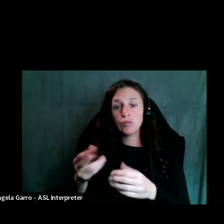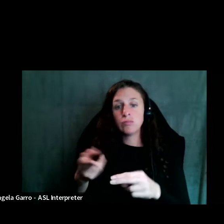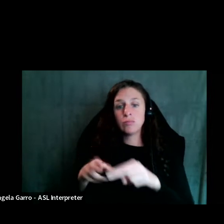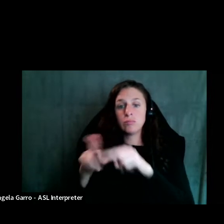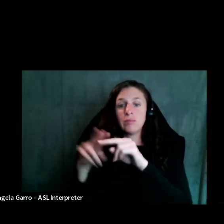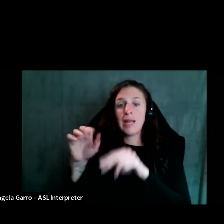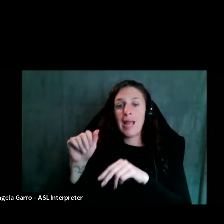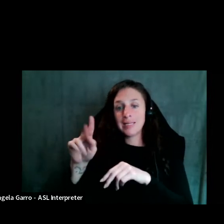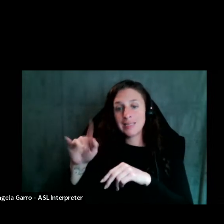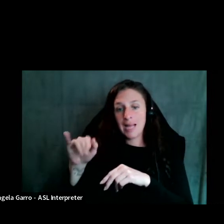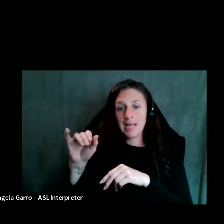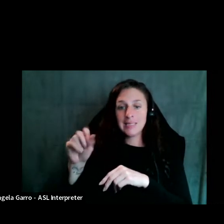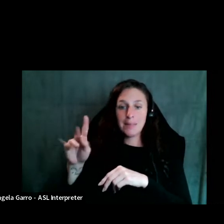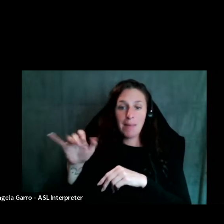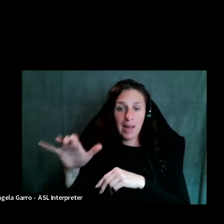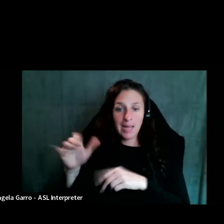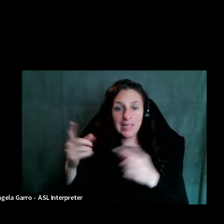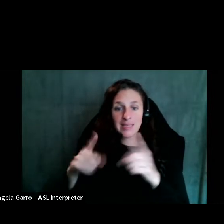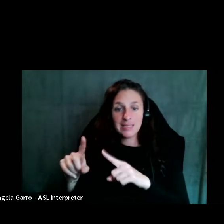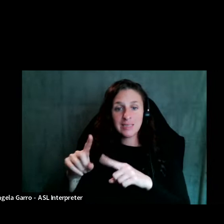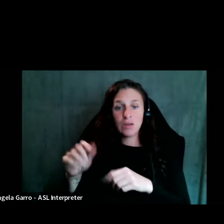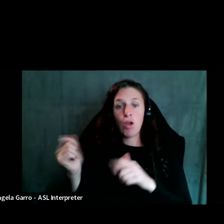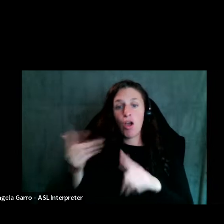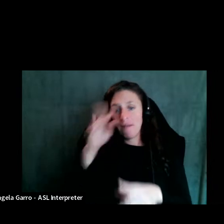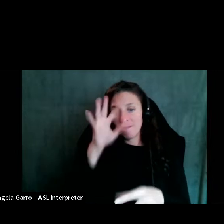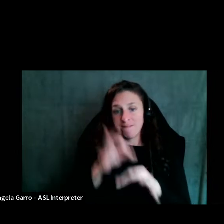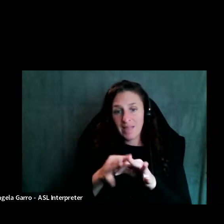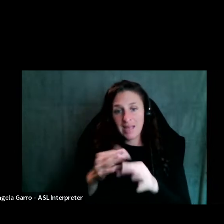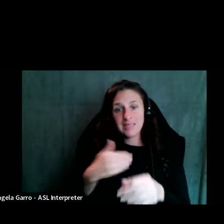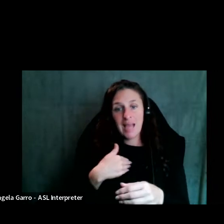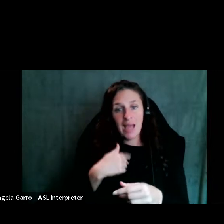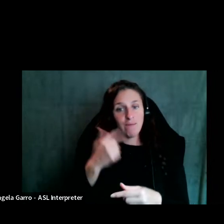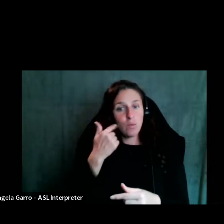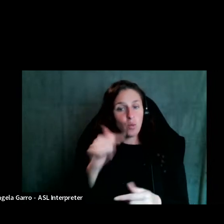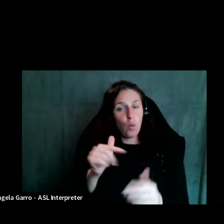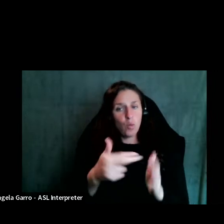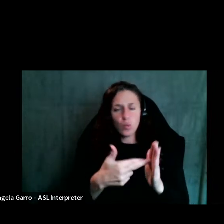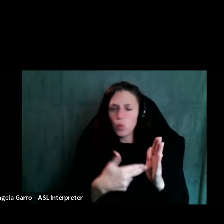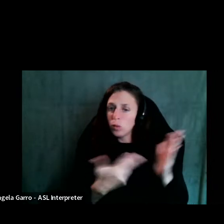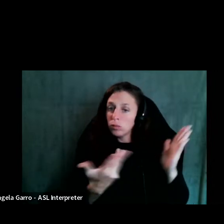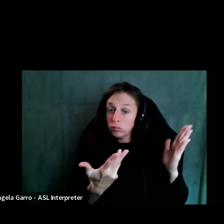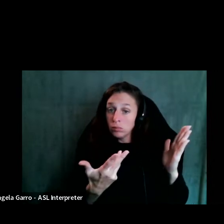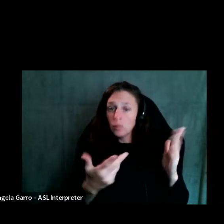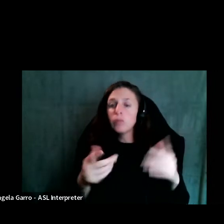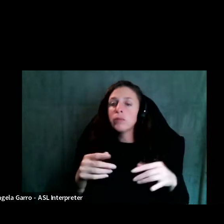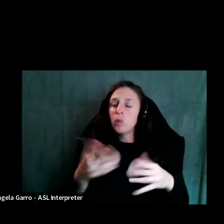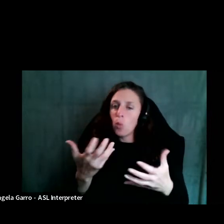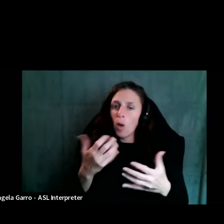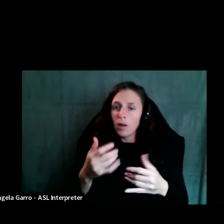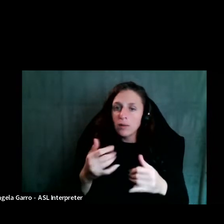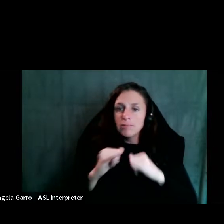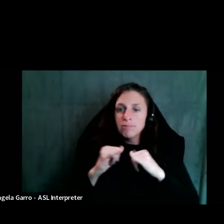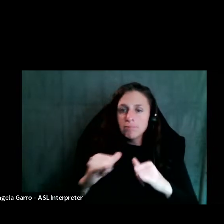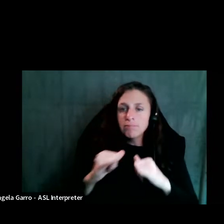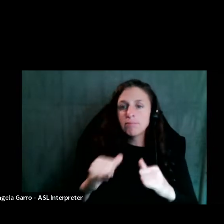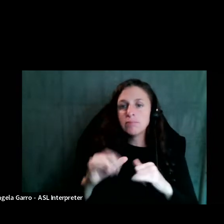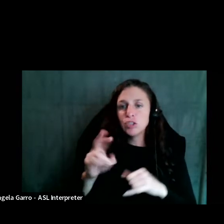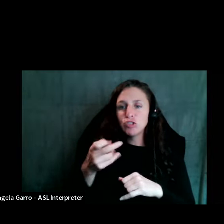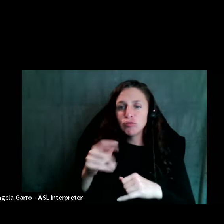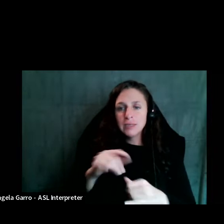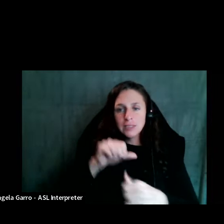golden rule of treating others as we would like to be treated. While you cannot control